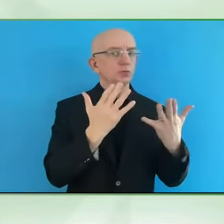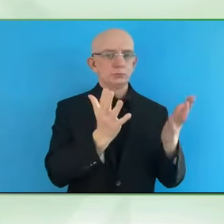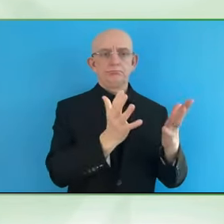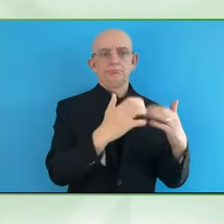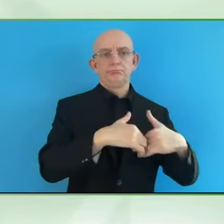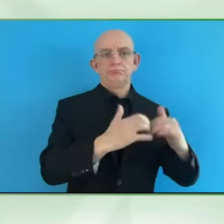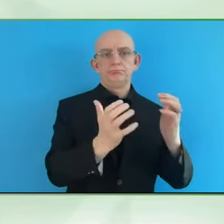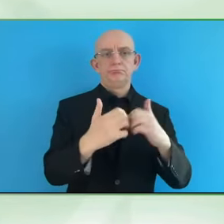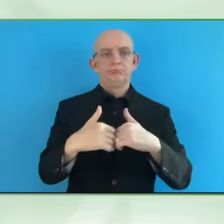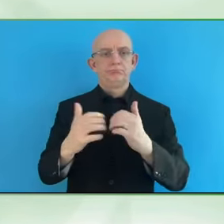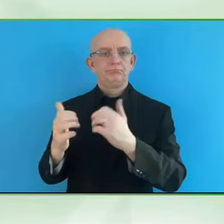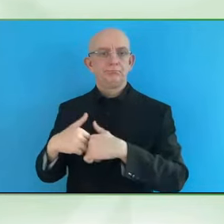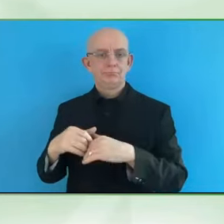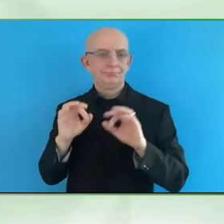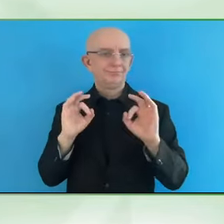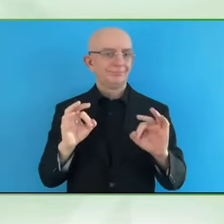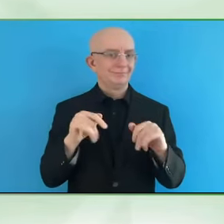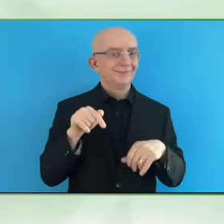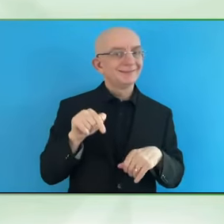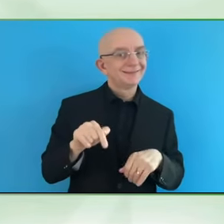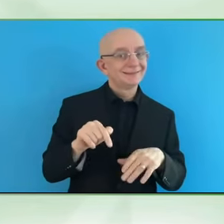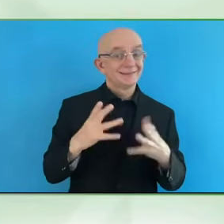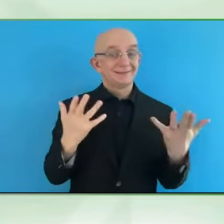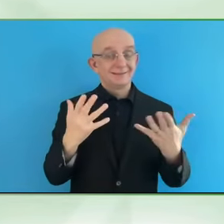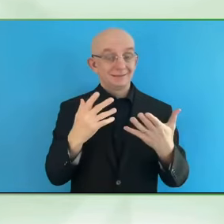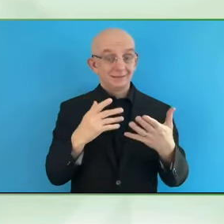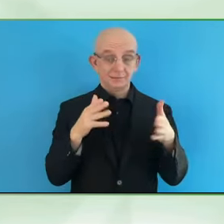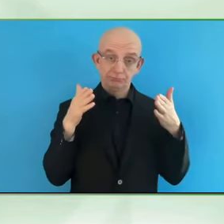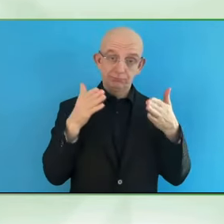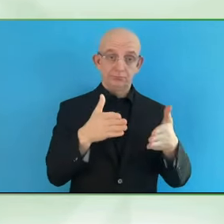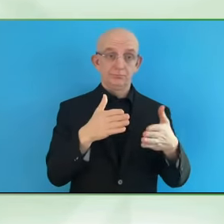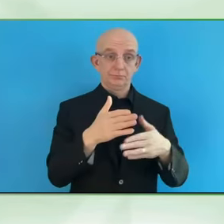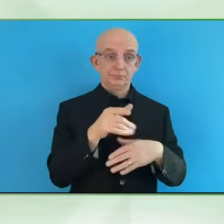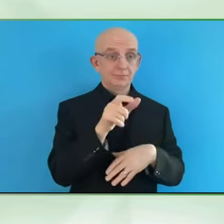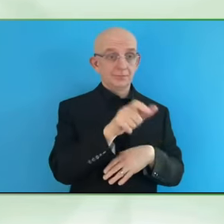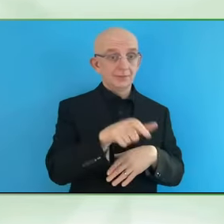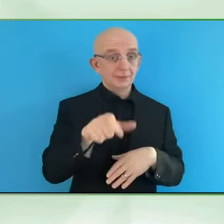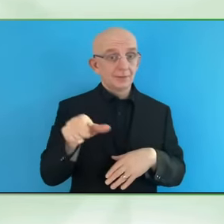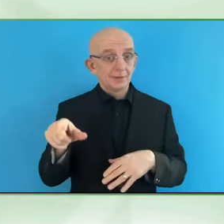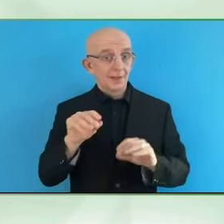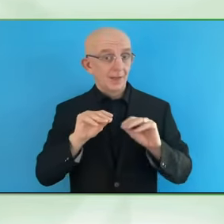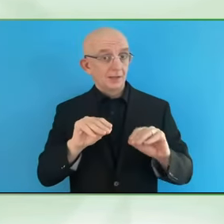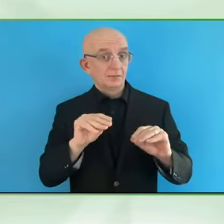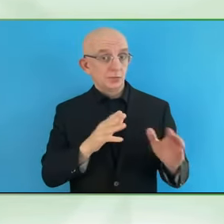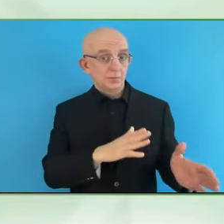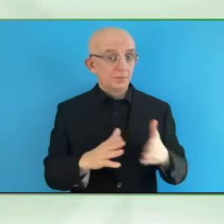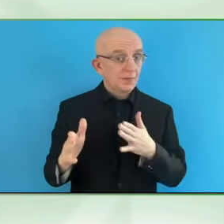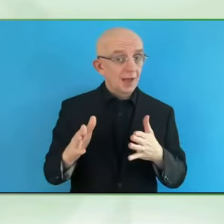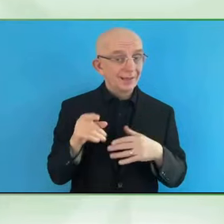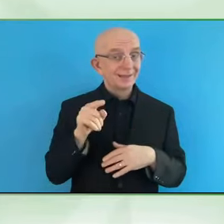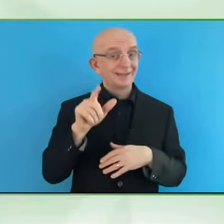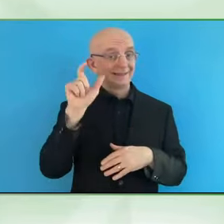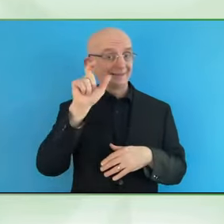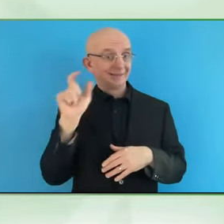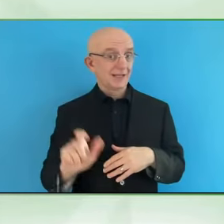the support structure of schools. This shows us that inclusive education is feasible and realistic as long as there is